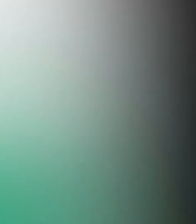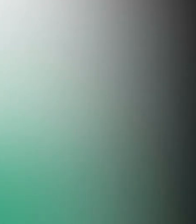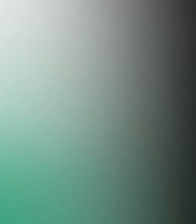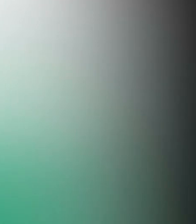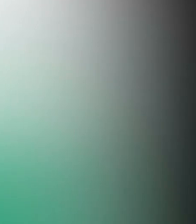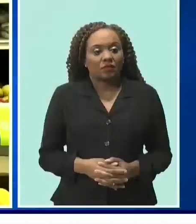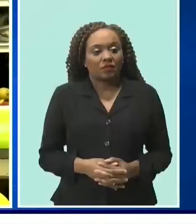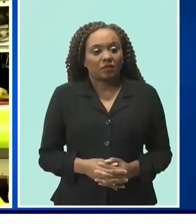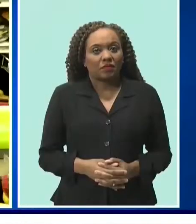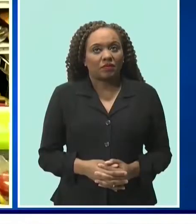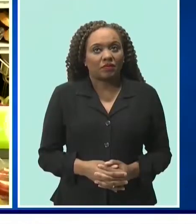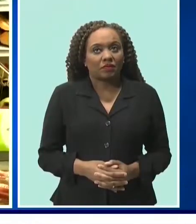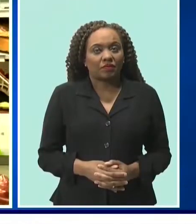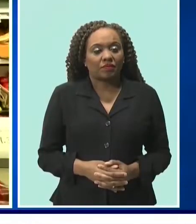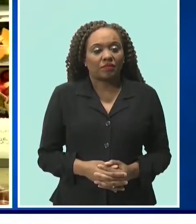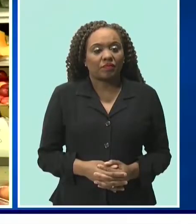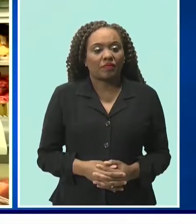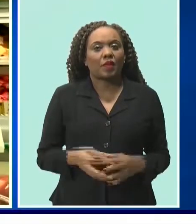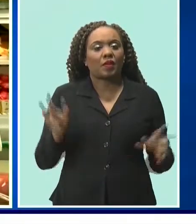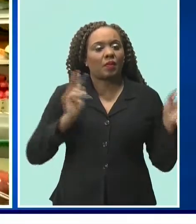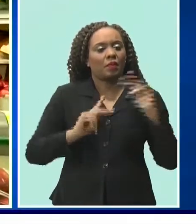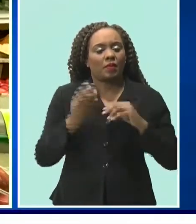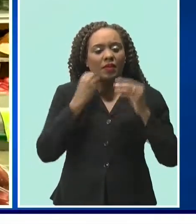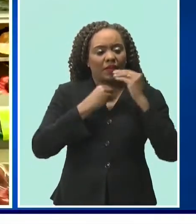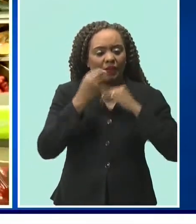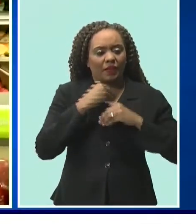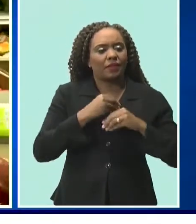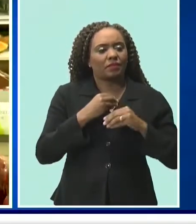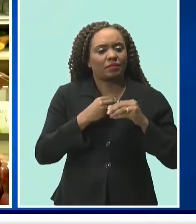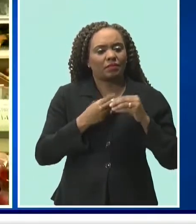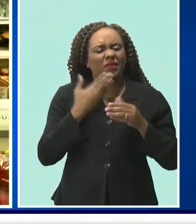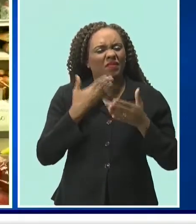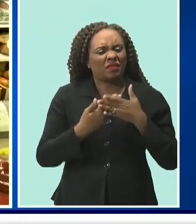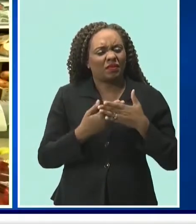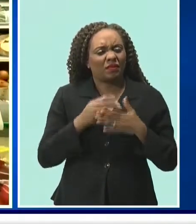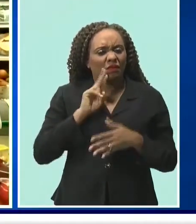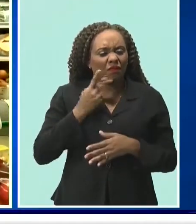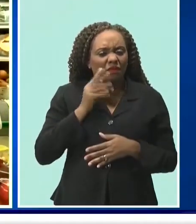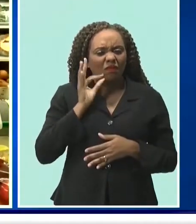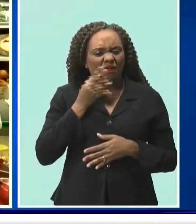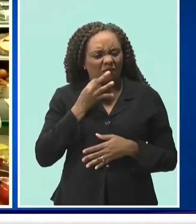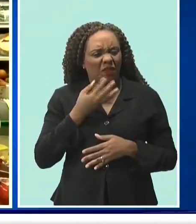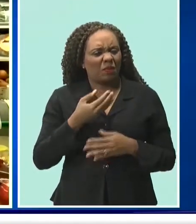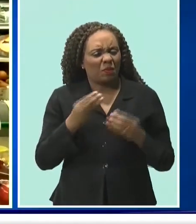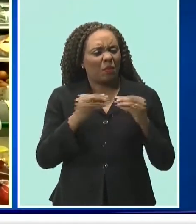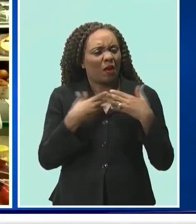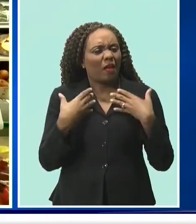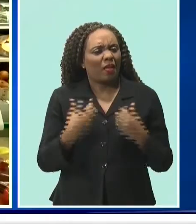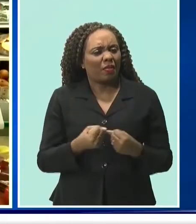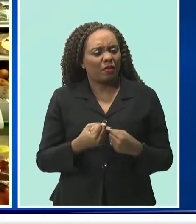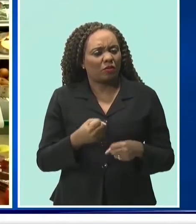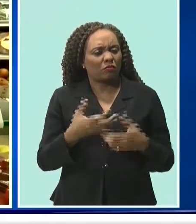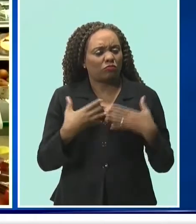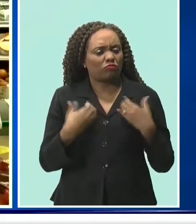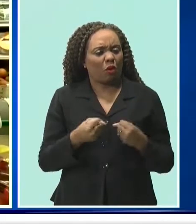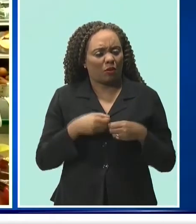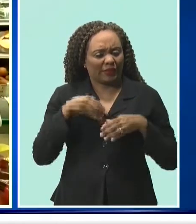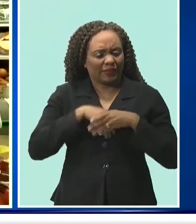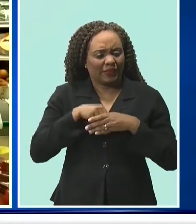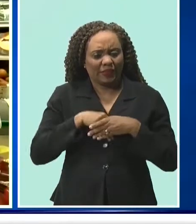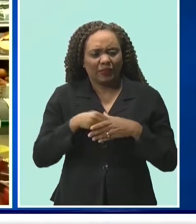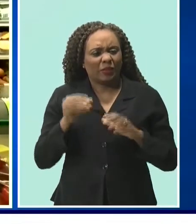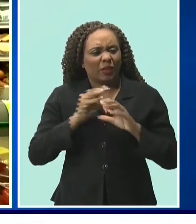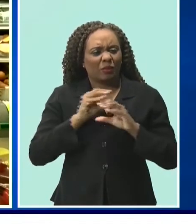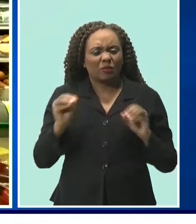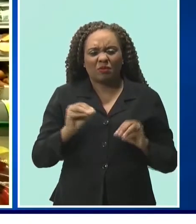Probiotic. People who eat a well-balanced diet tend to be healthier with stronger immune systems and lower risk of chronic